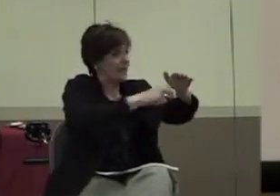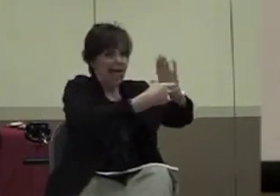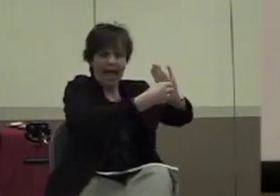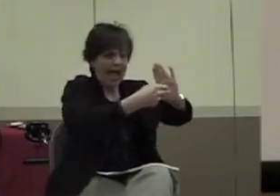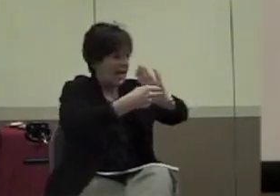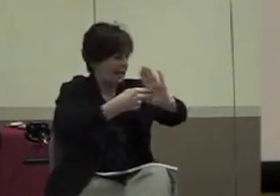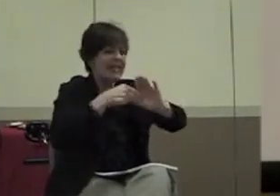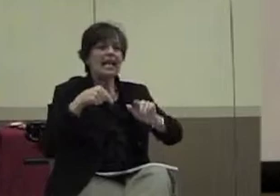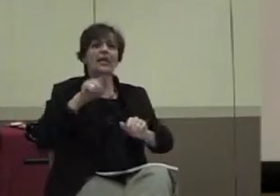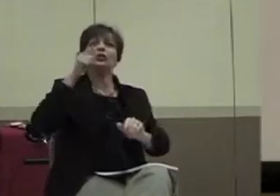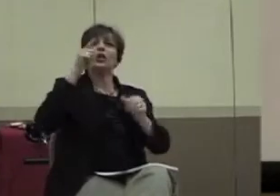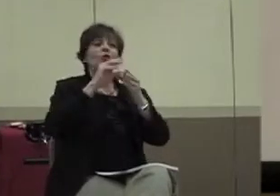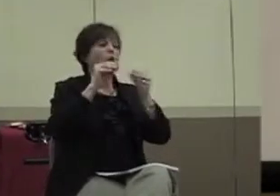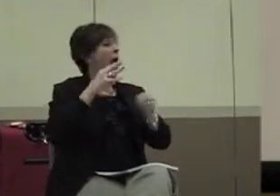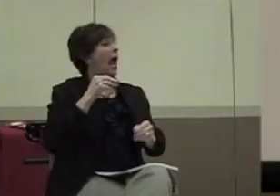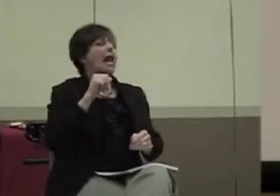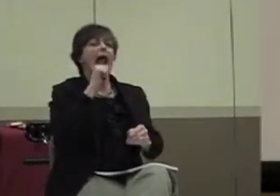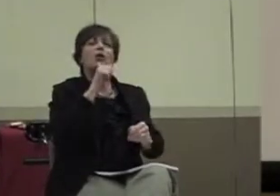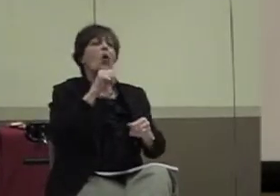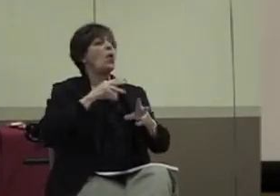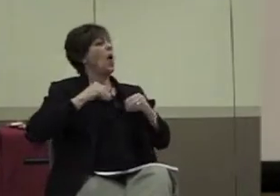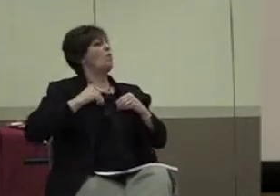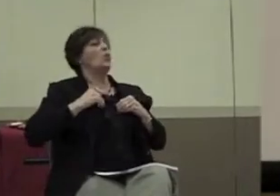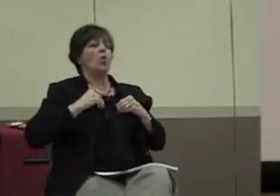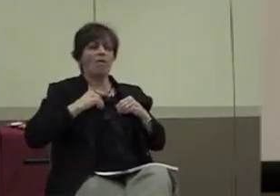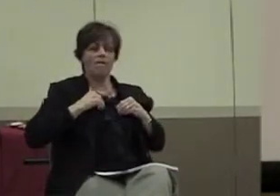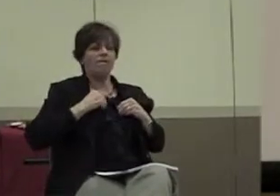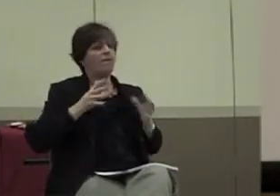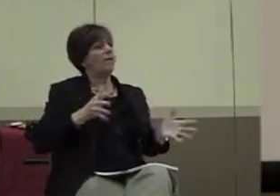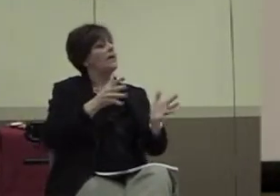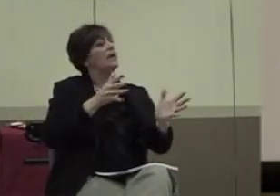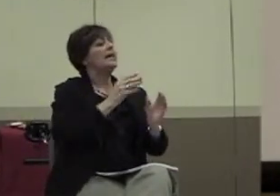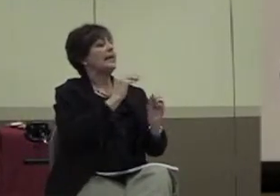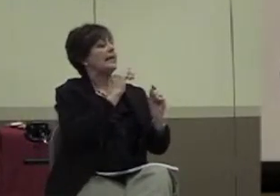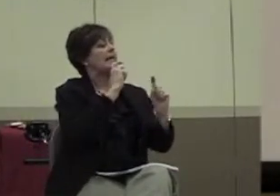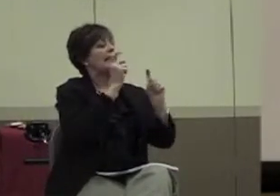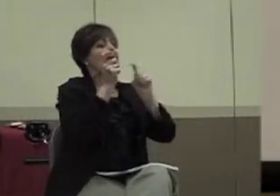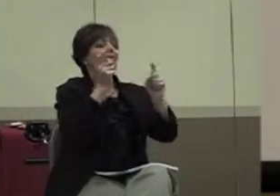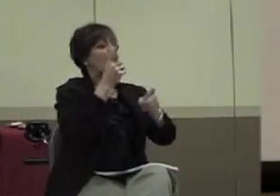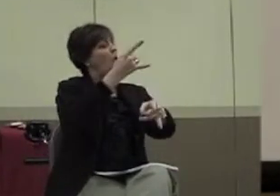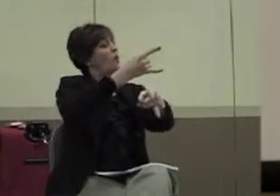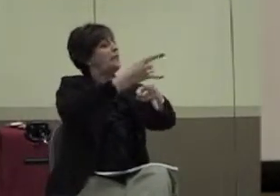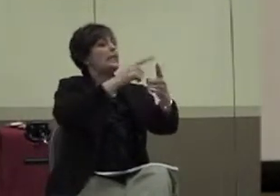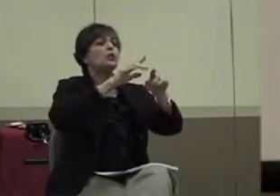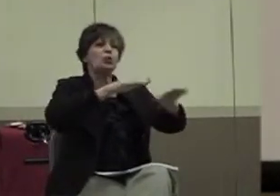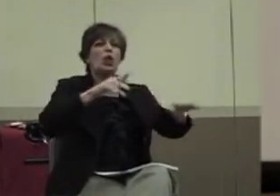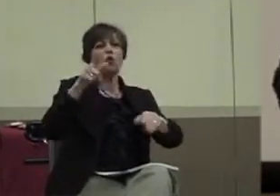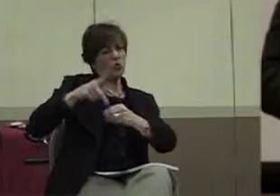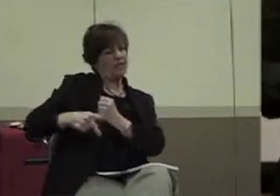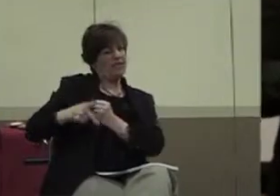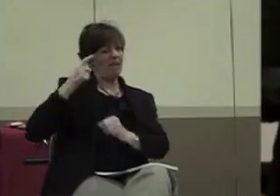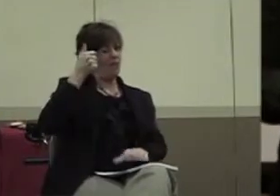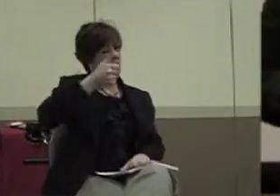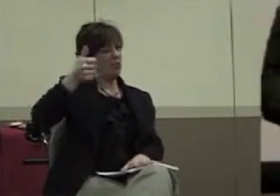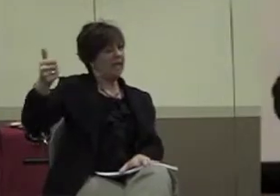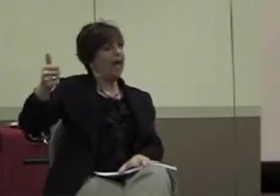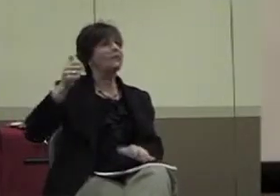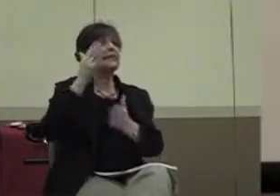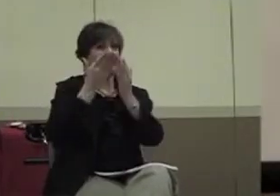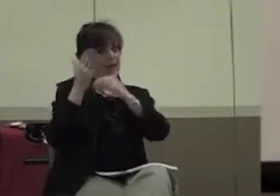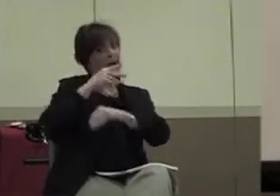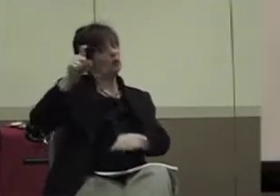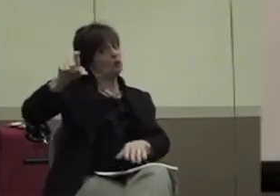not condoning giving whiskey to children. Save it for yourselves. There are days when you need